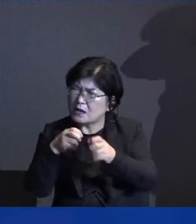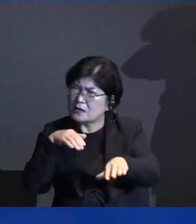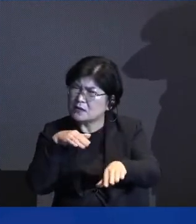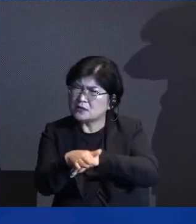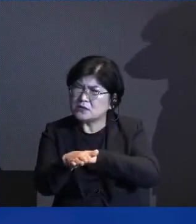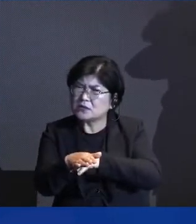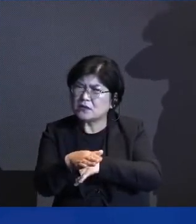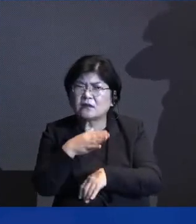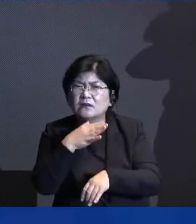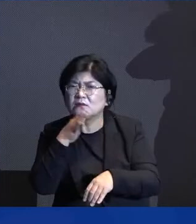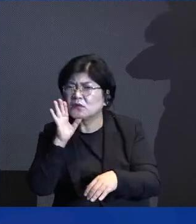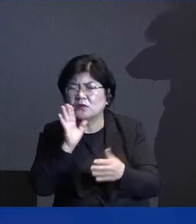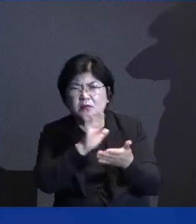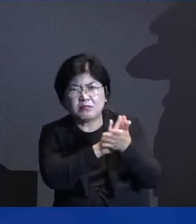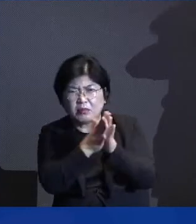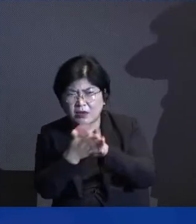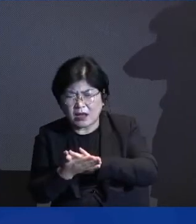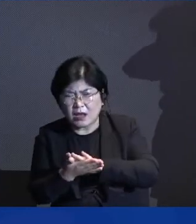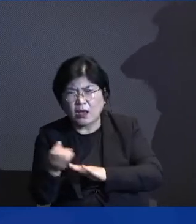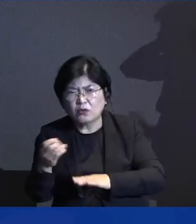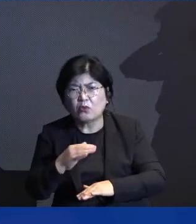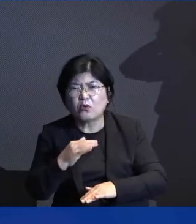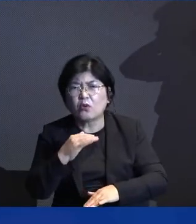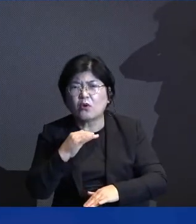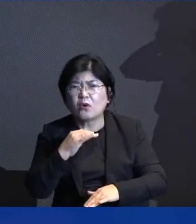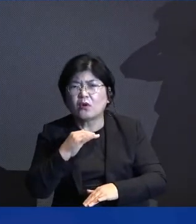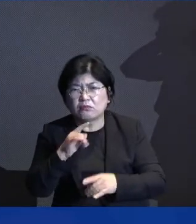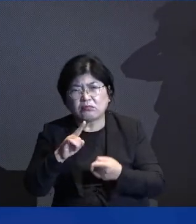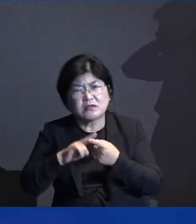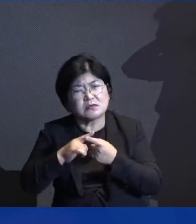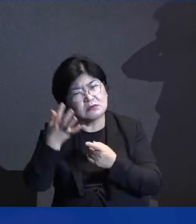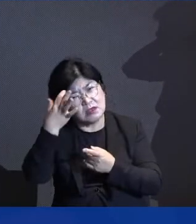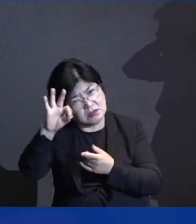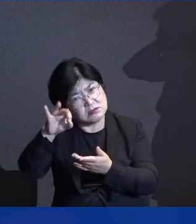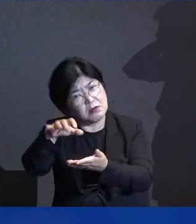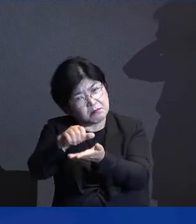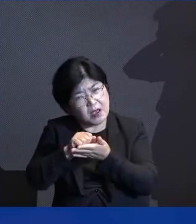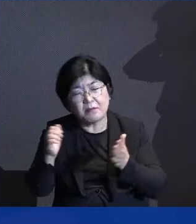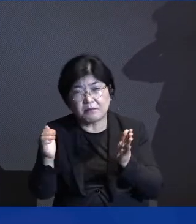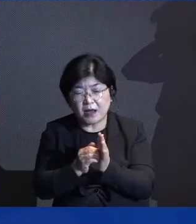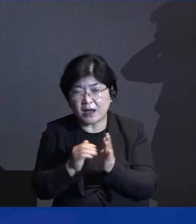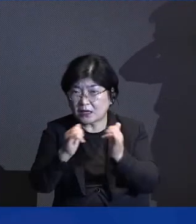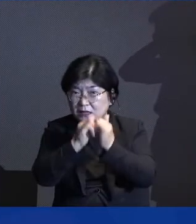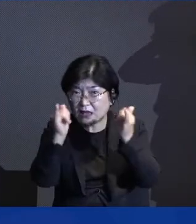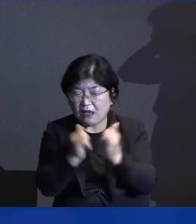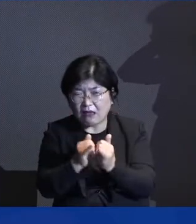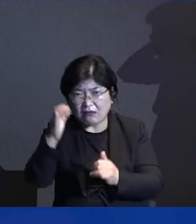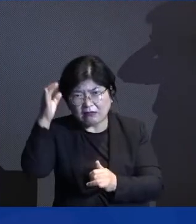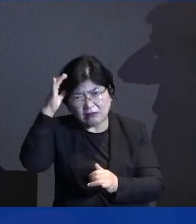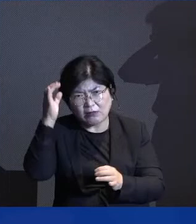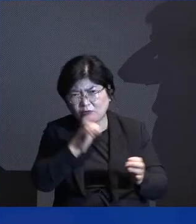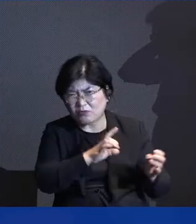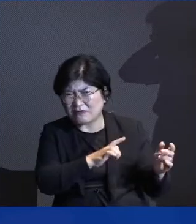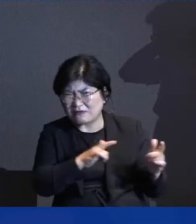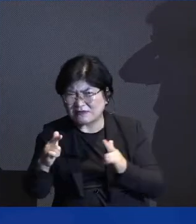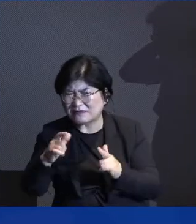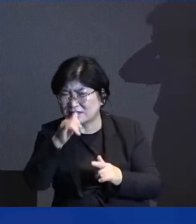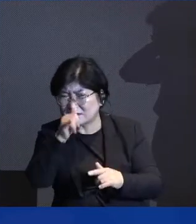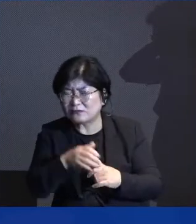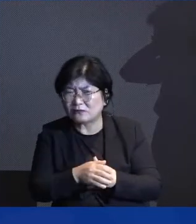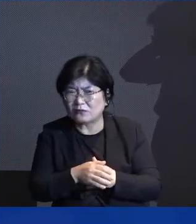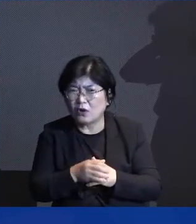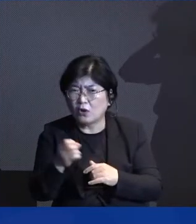to, because of that reason, we have different social expectation and different social